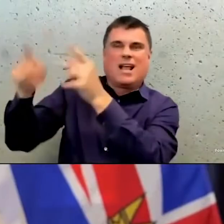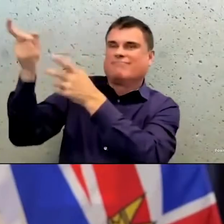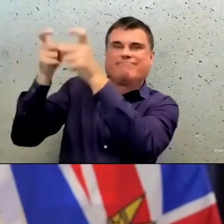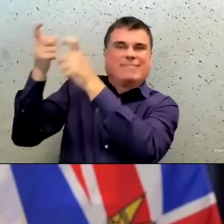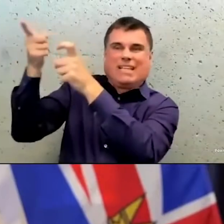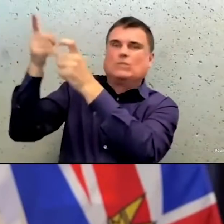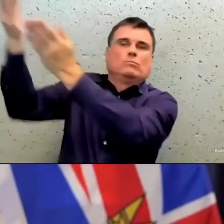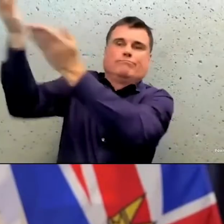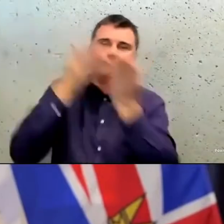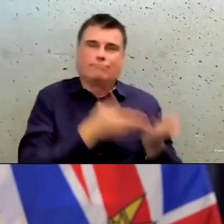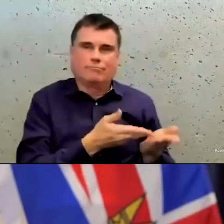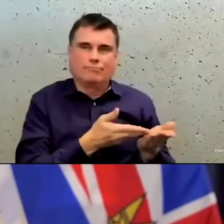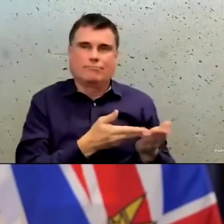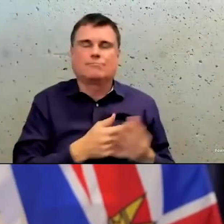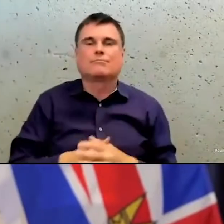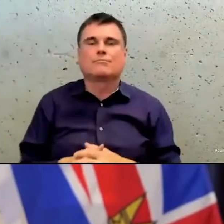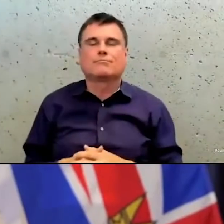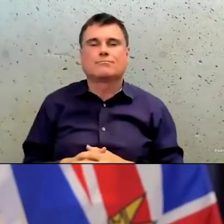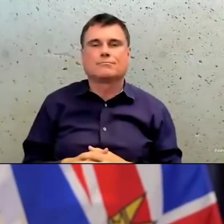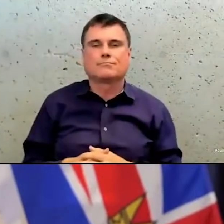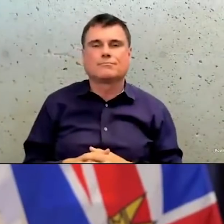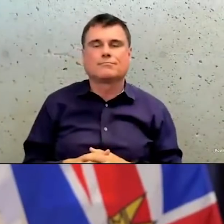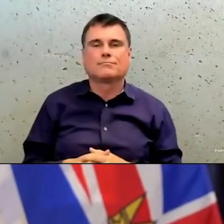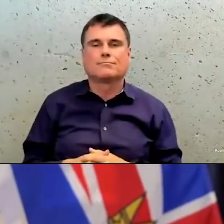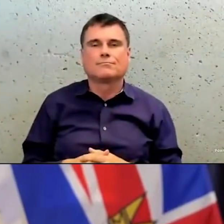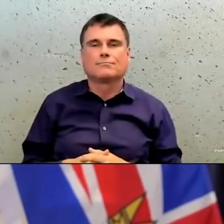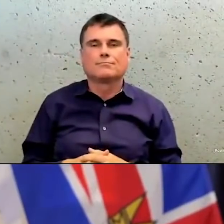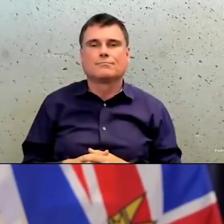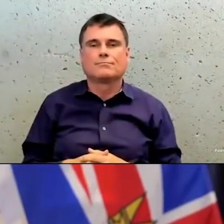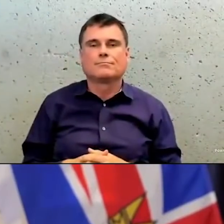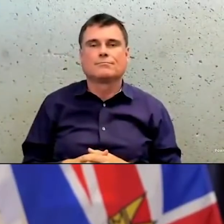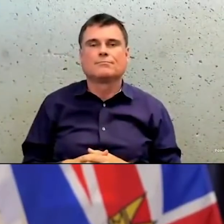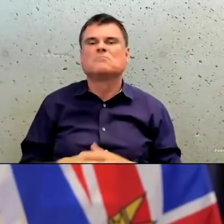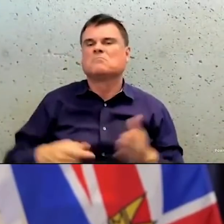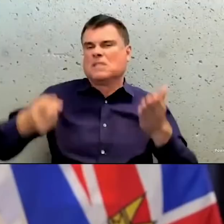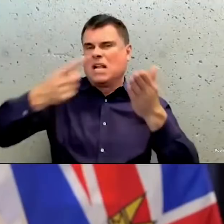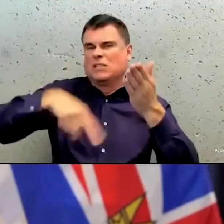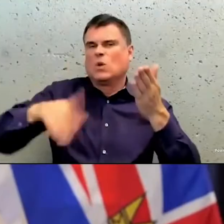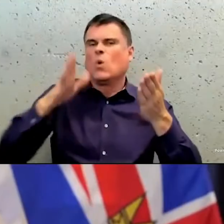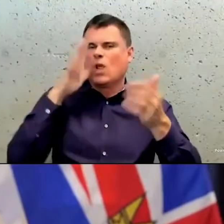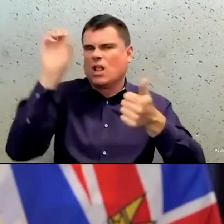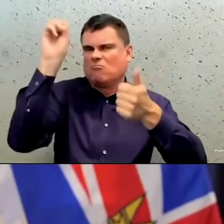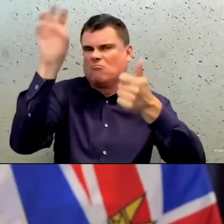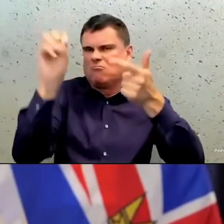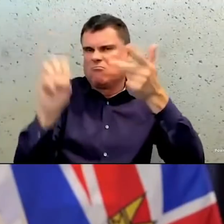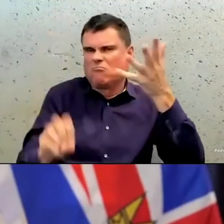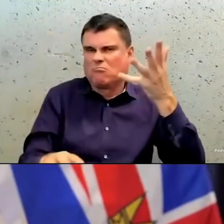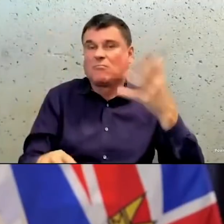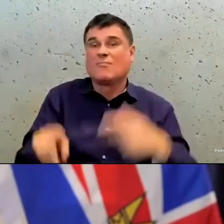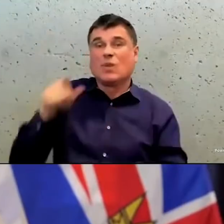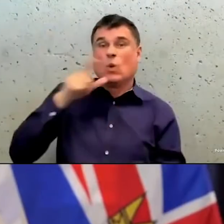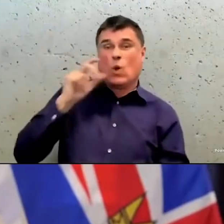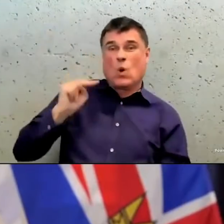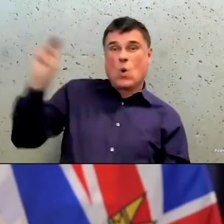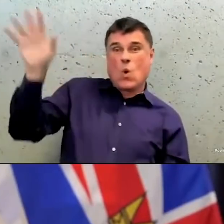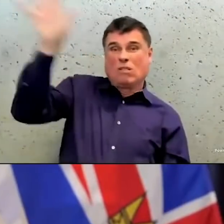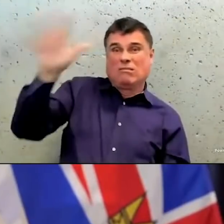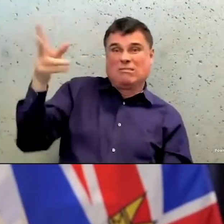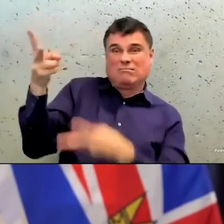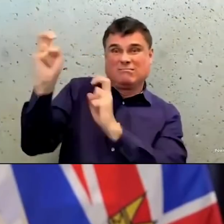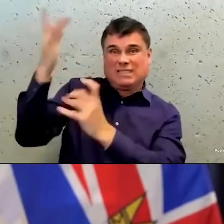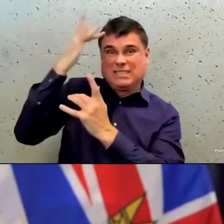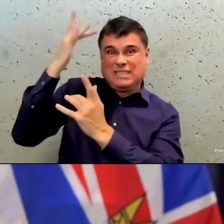local health areas. This obviously, and we've noted this many times, in each individual case requires an enormous